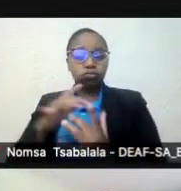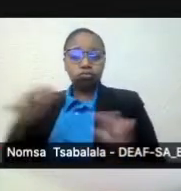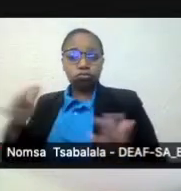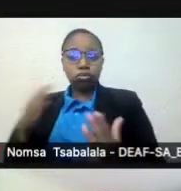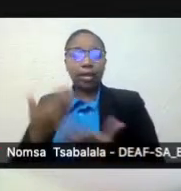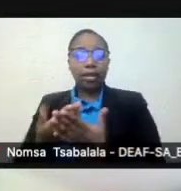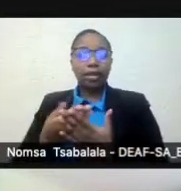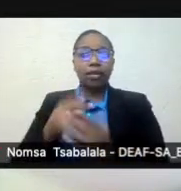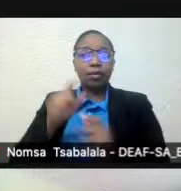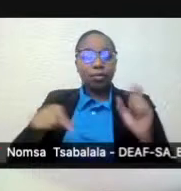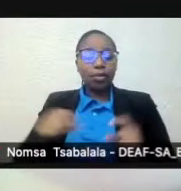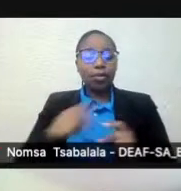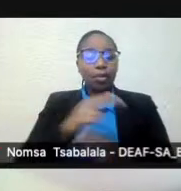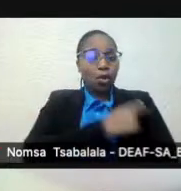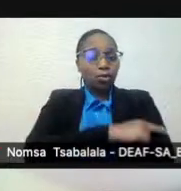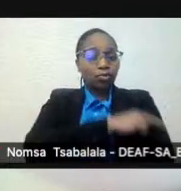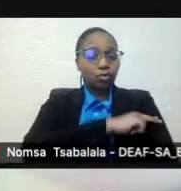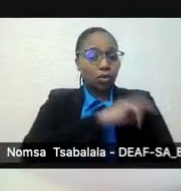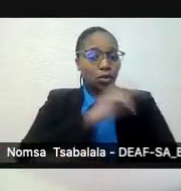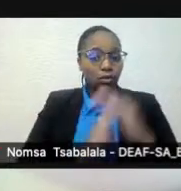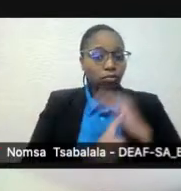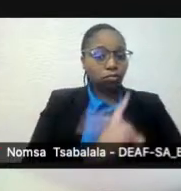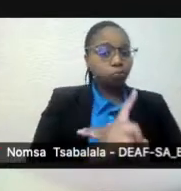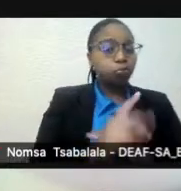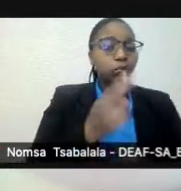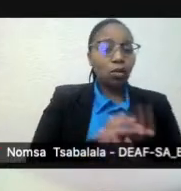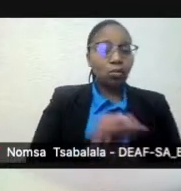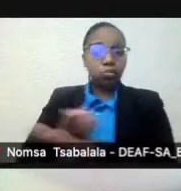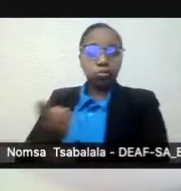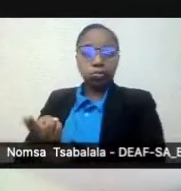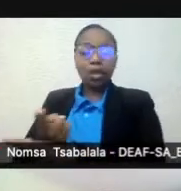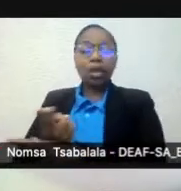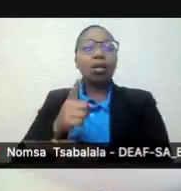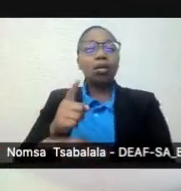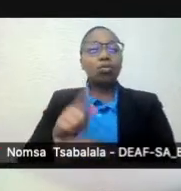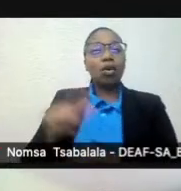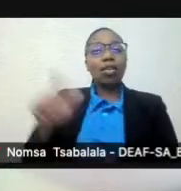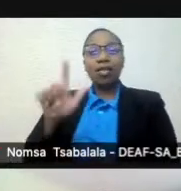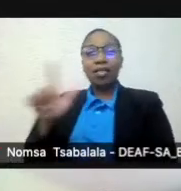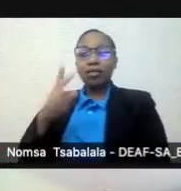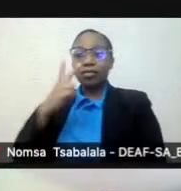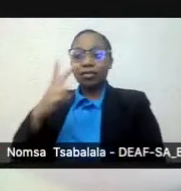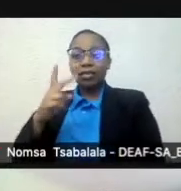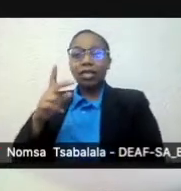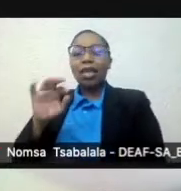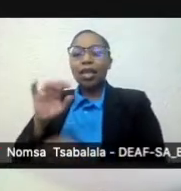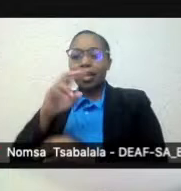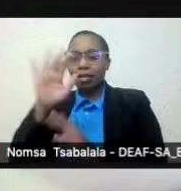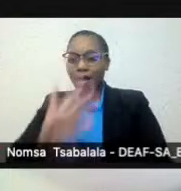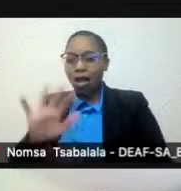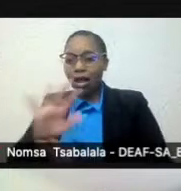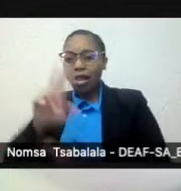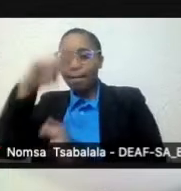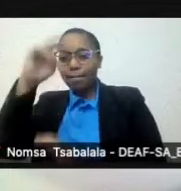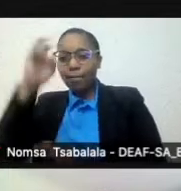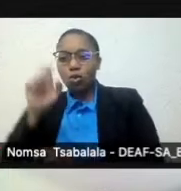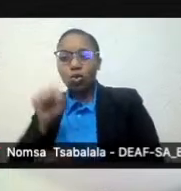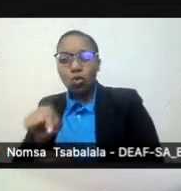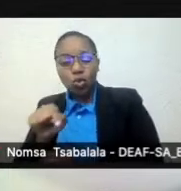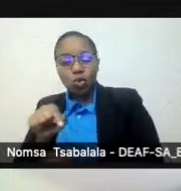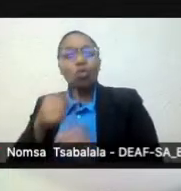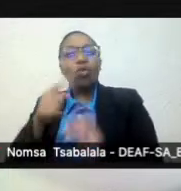So on the left, you can see the 7-day moving average of cases in blue across the entire pandemic,